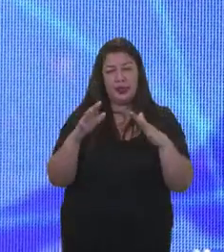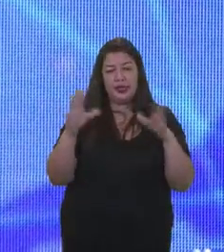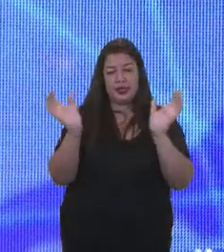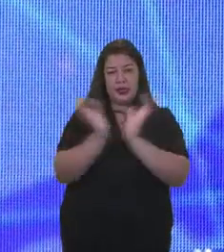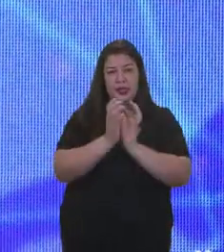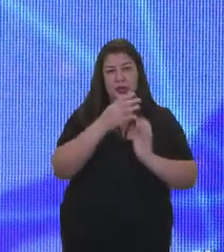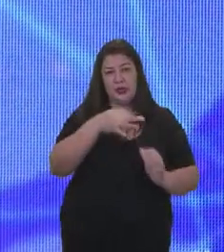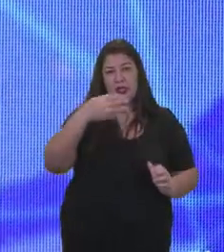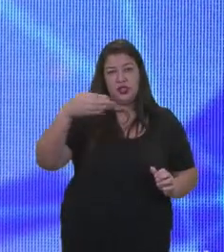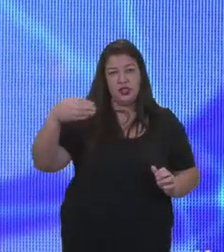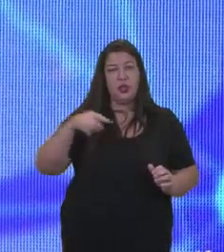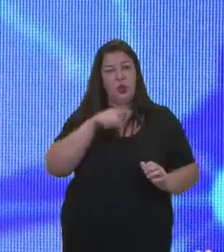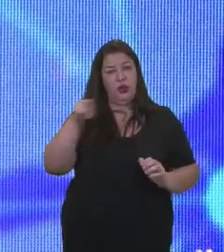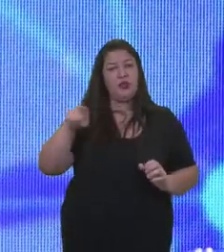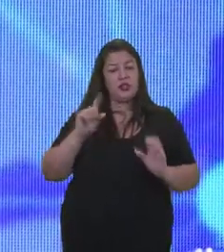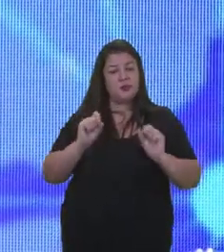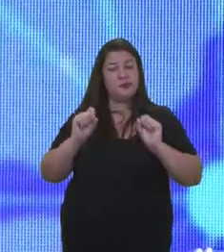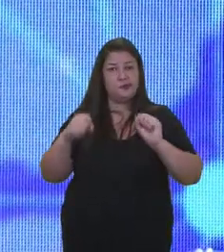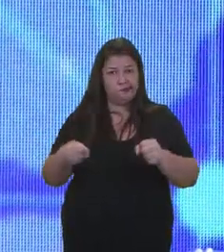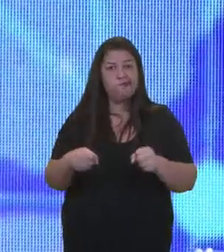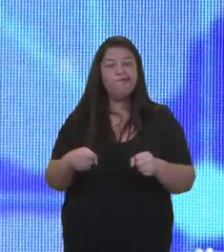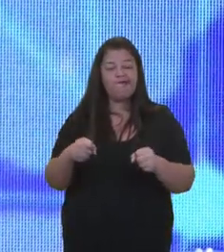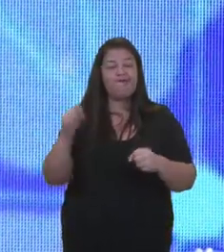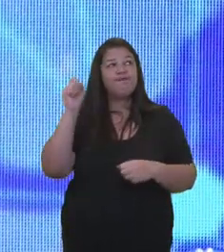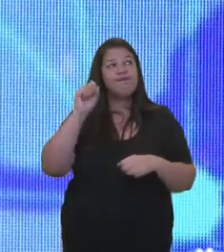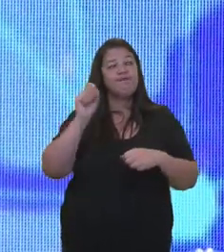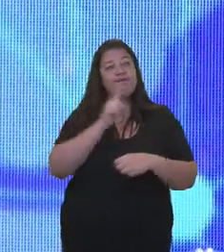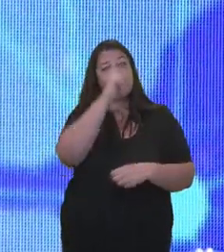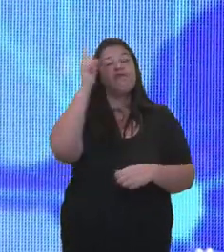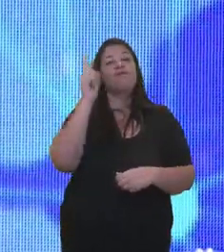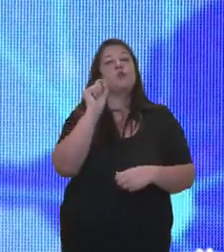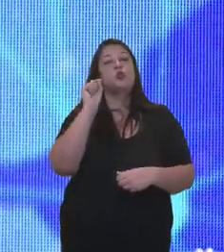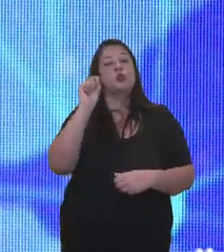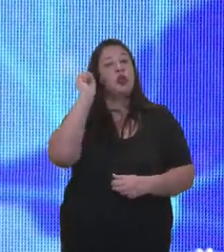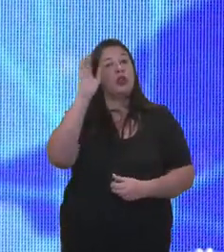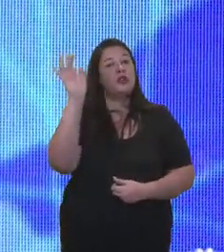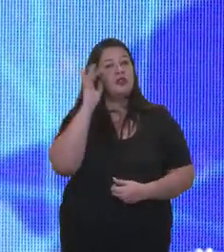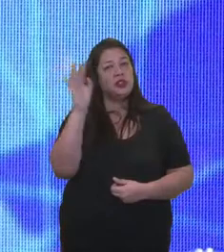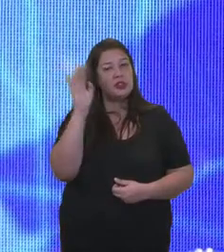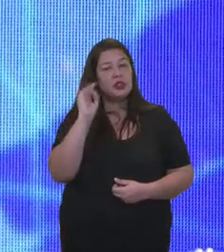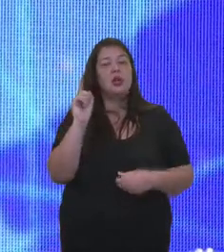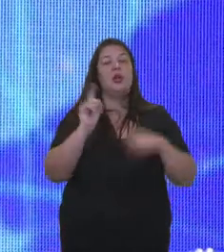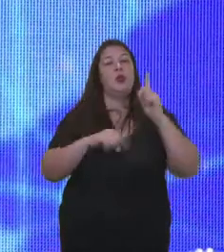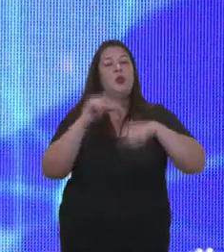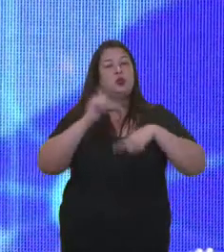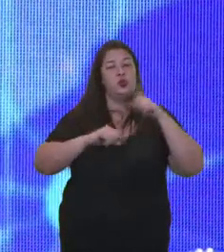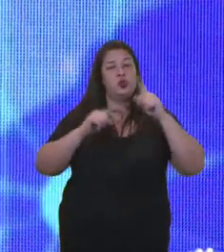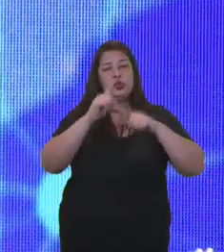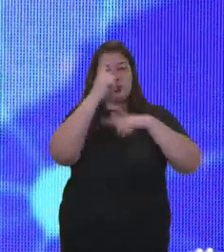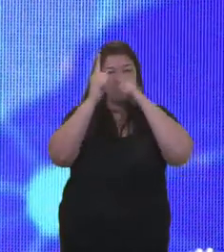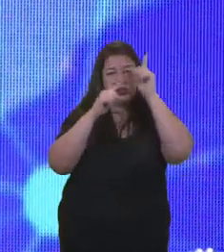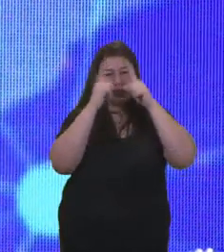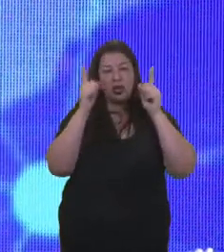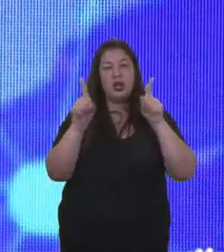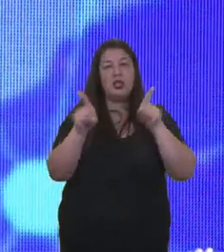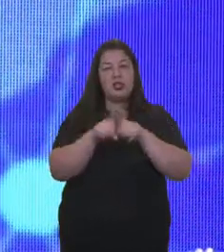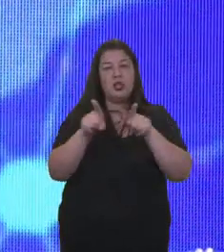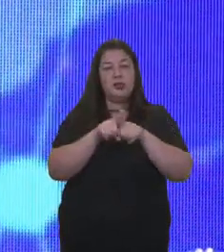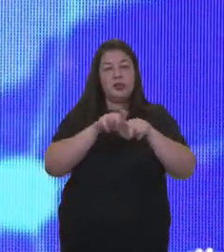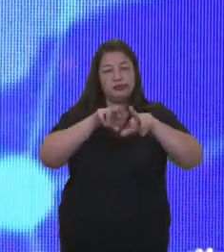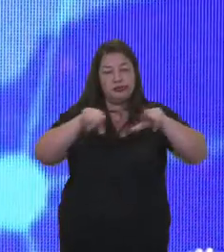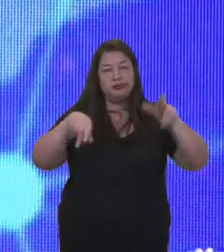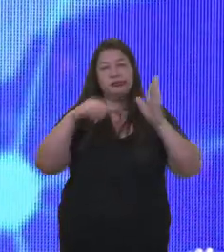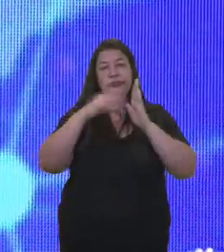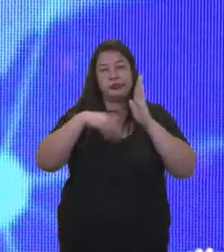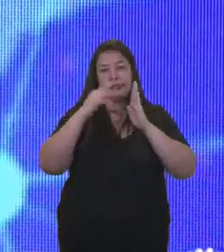team. Such spaces are very important for us to create, reflect, to think, and to issue ideas and